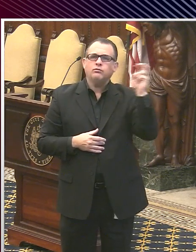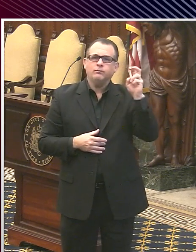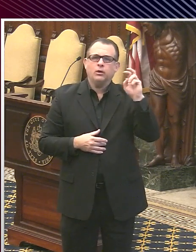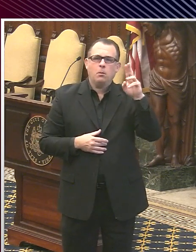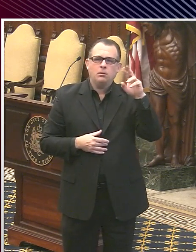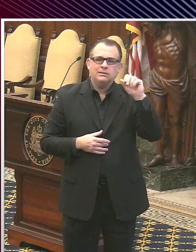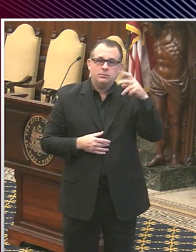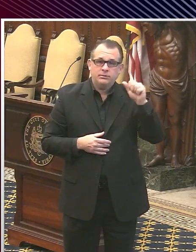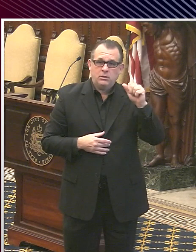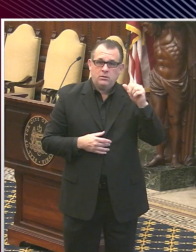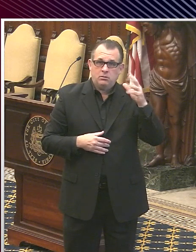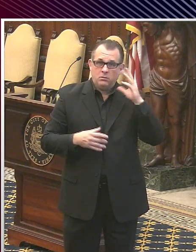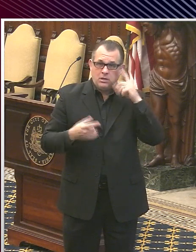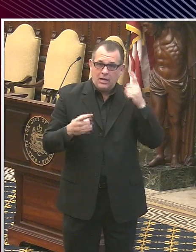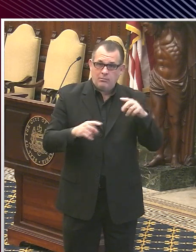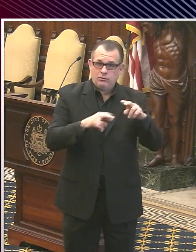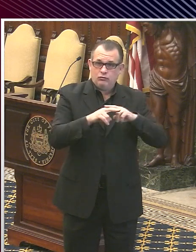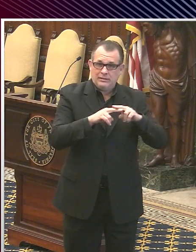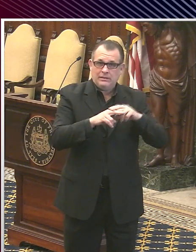afoot?